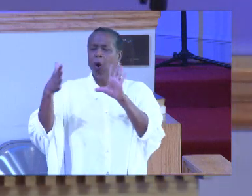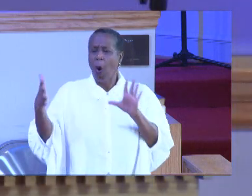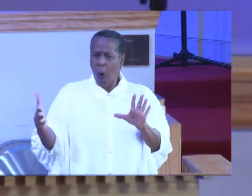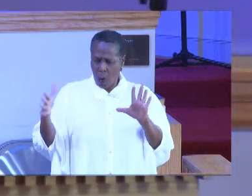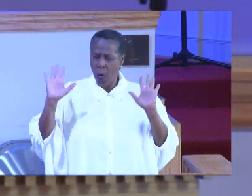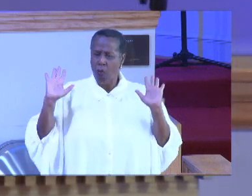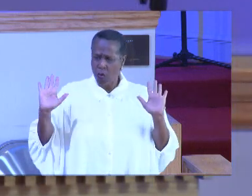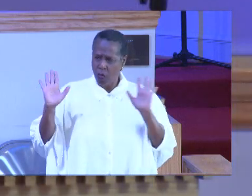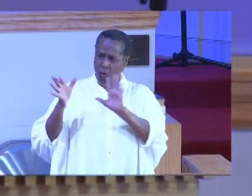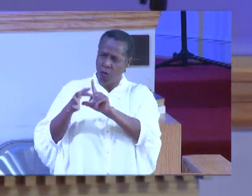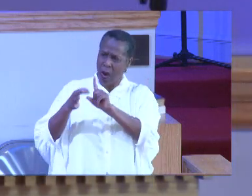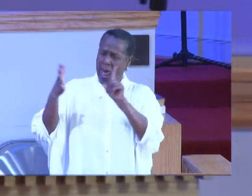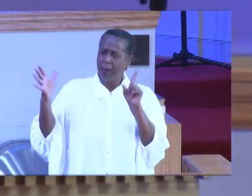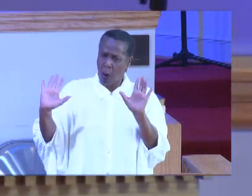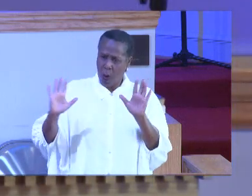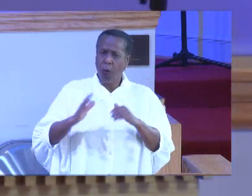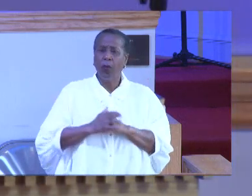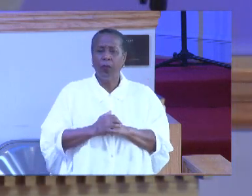go.